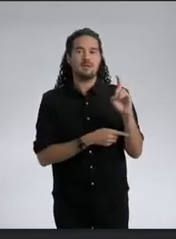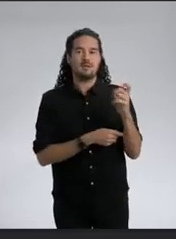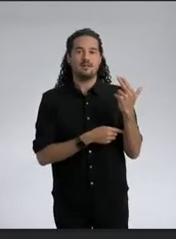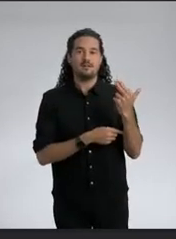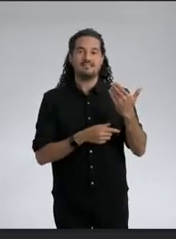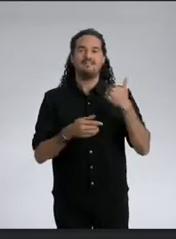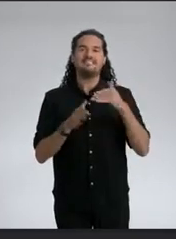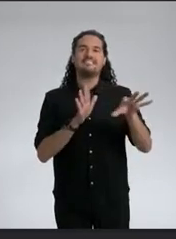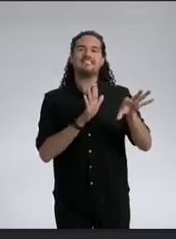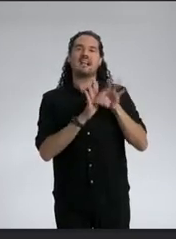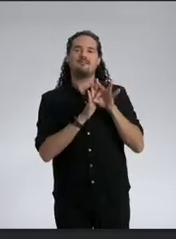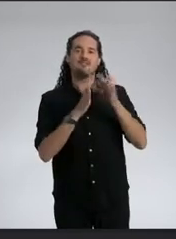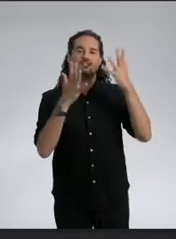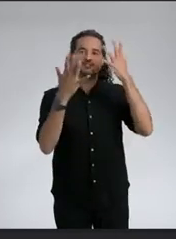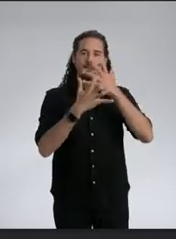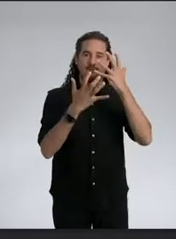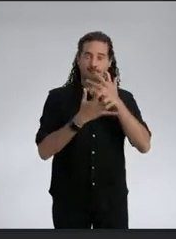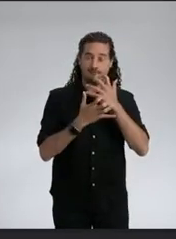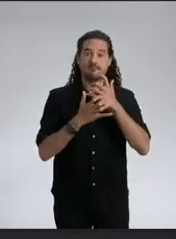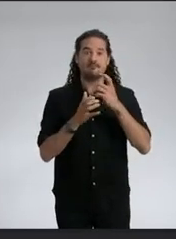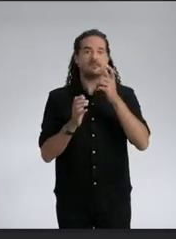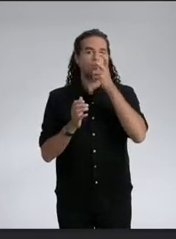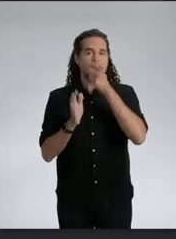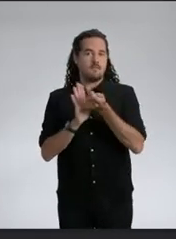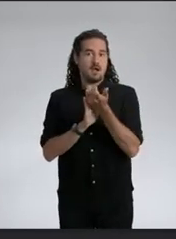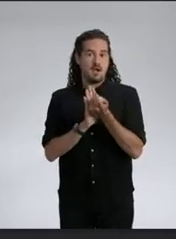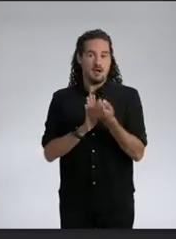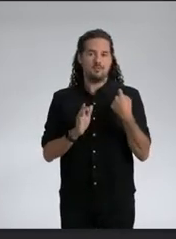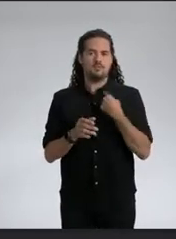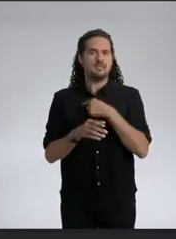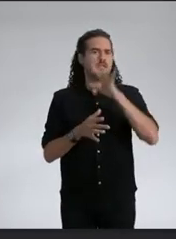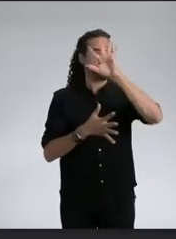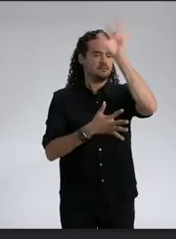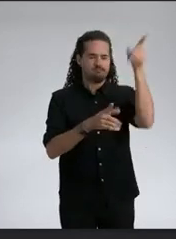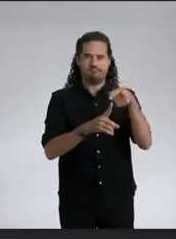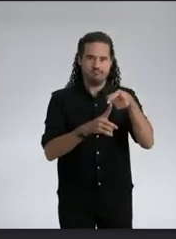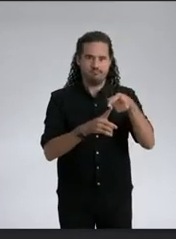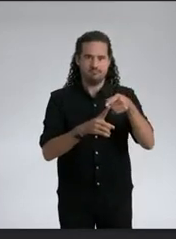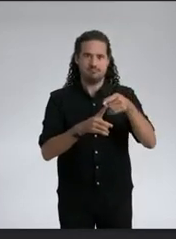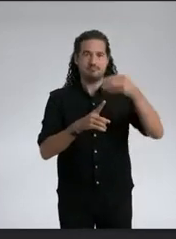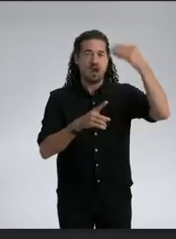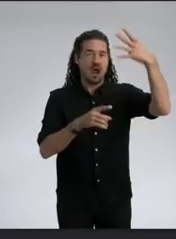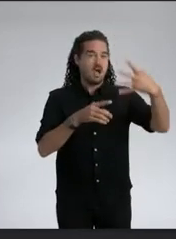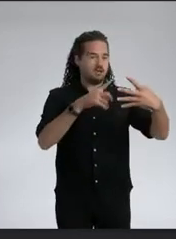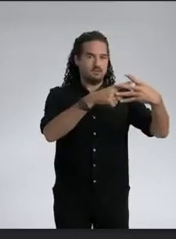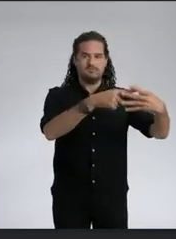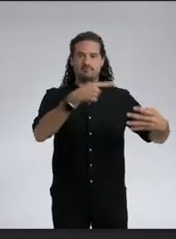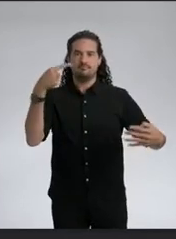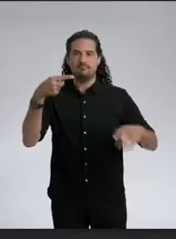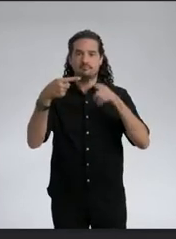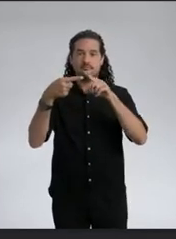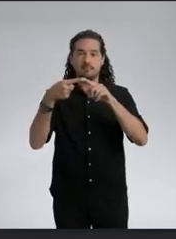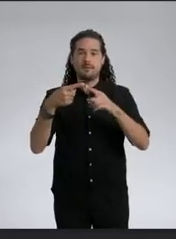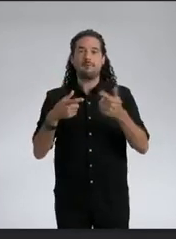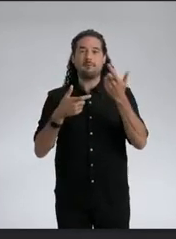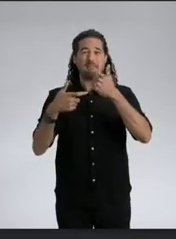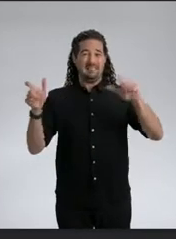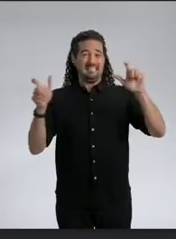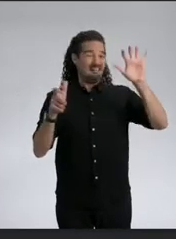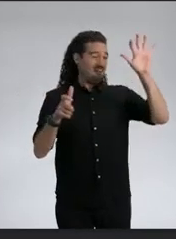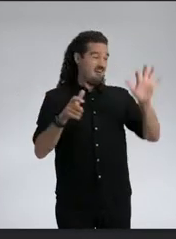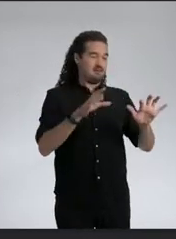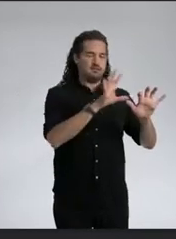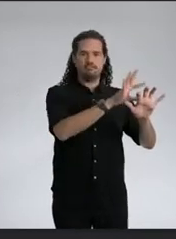debugging. Here, we're using selective shader debugging to choose exactly which functions to debug within a much larger GPU shader. This